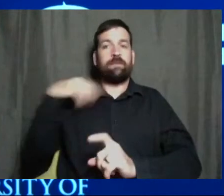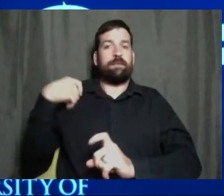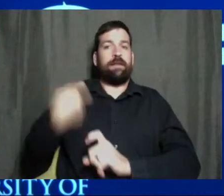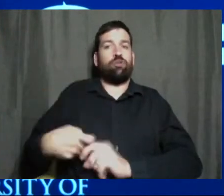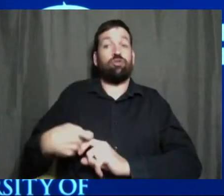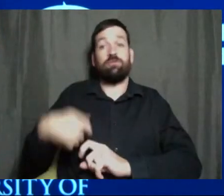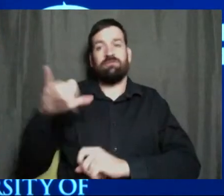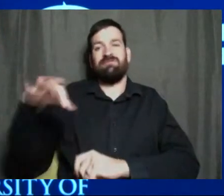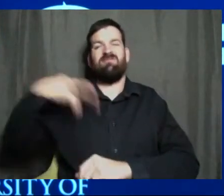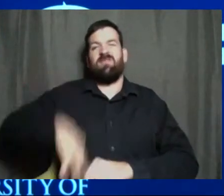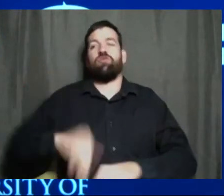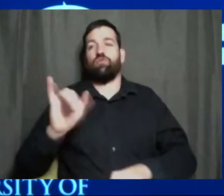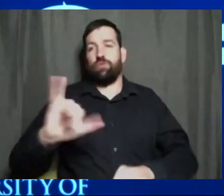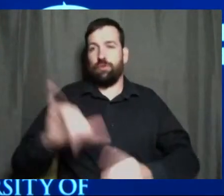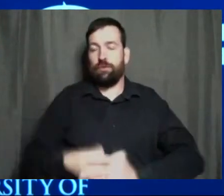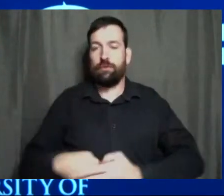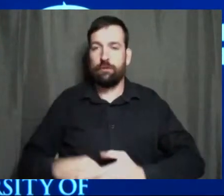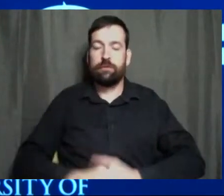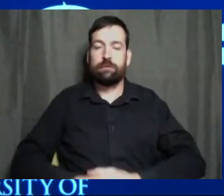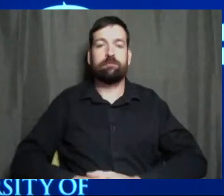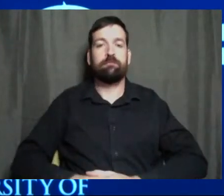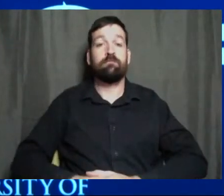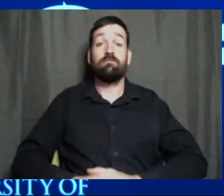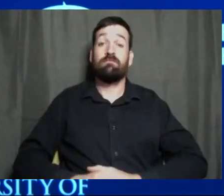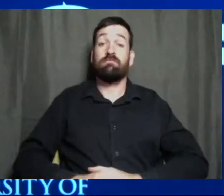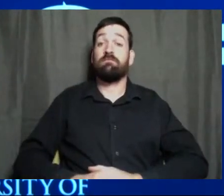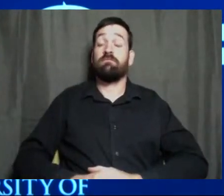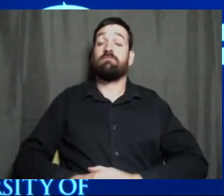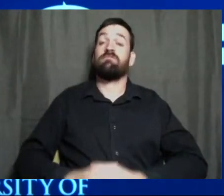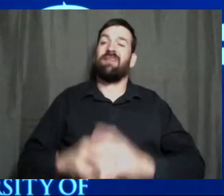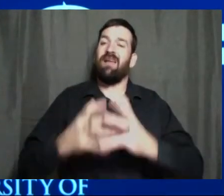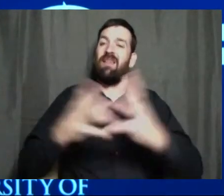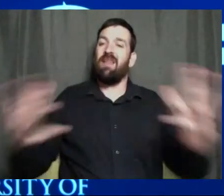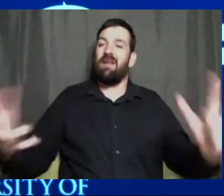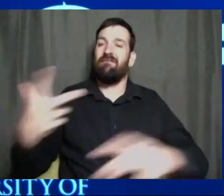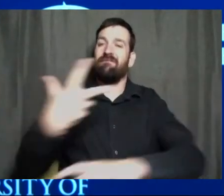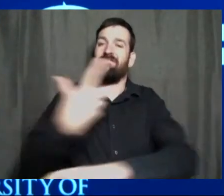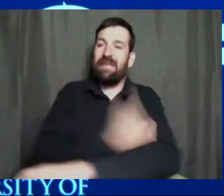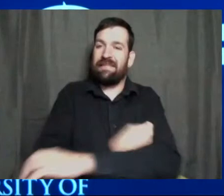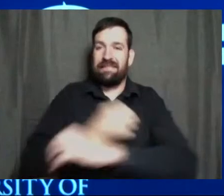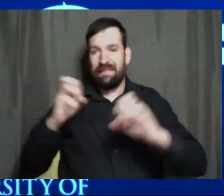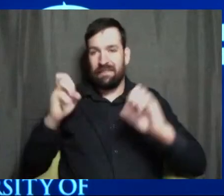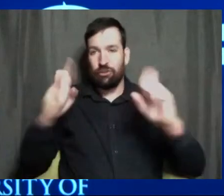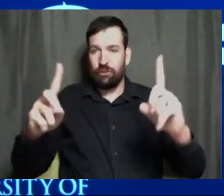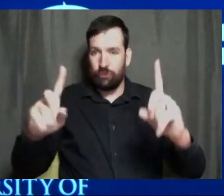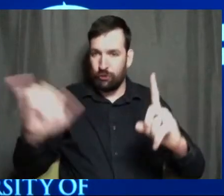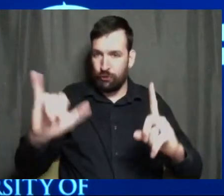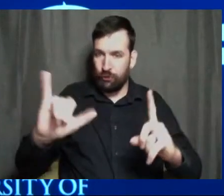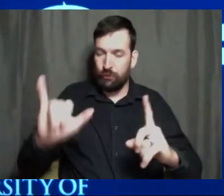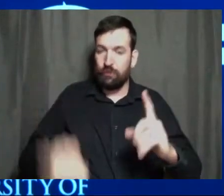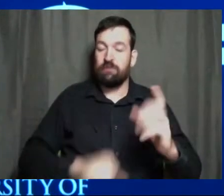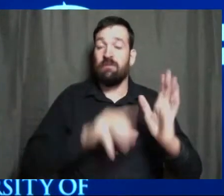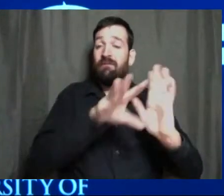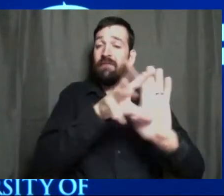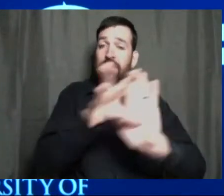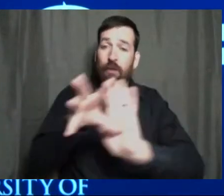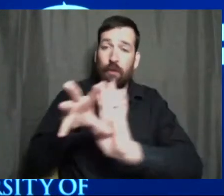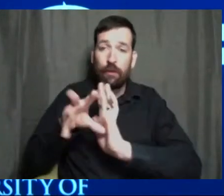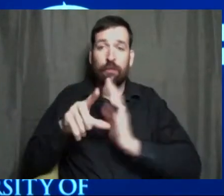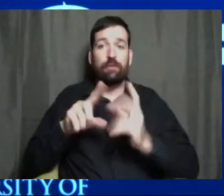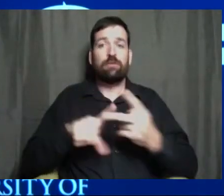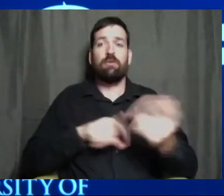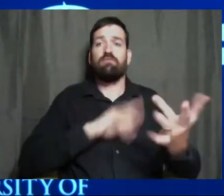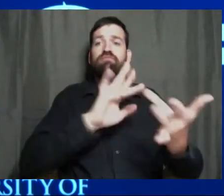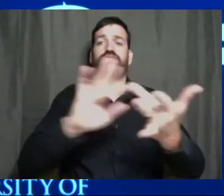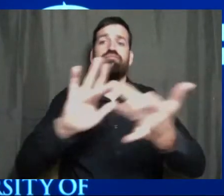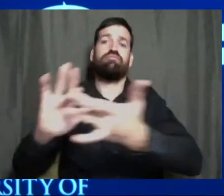been really focused on doing a lot of vaccine education as well, videos and outreach, just because, there's a lot